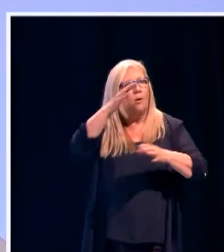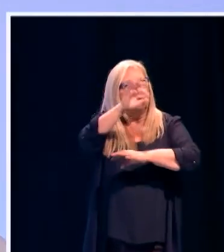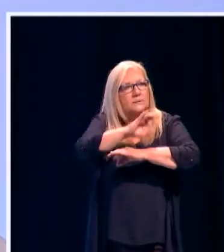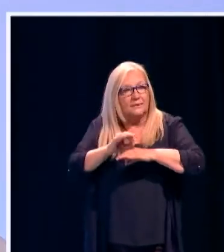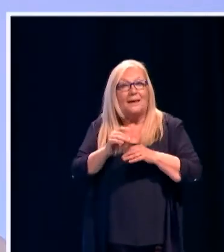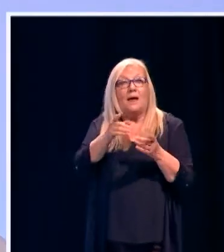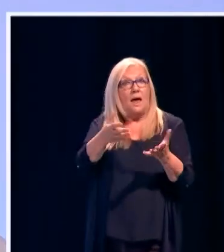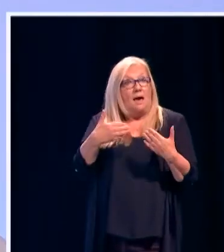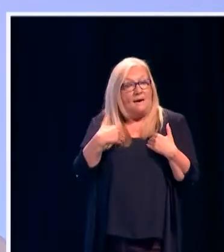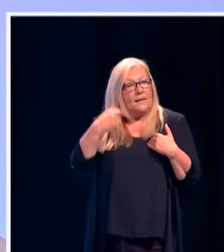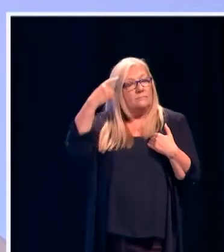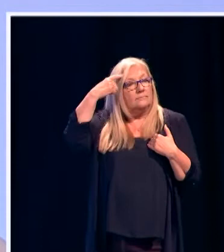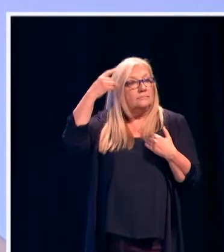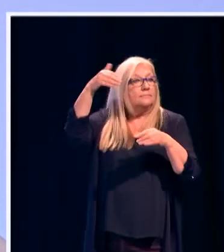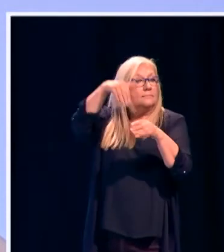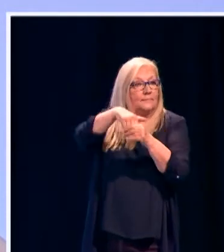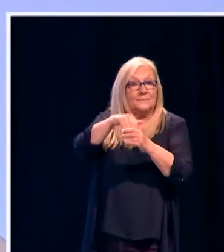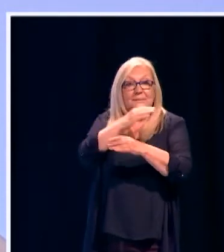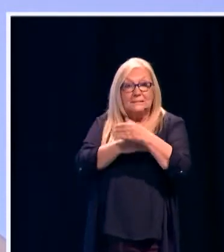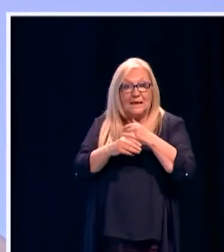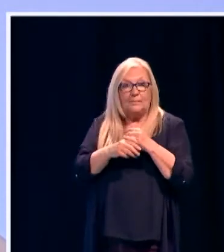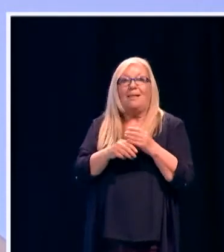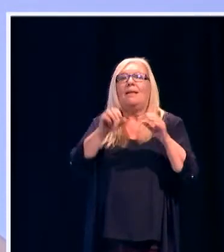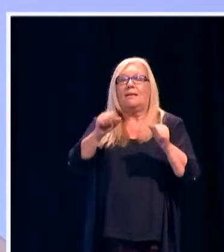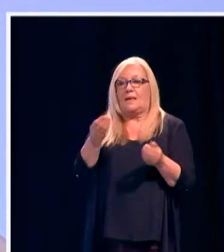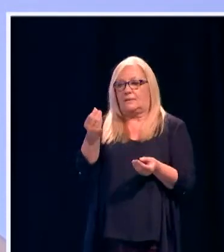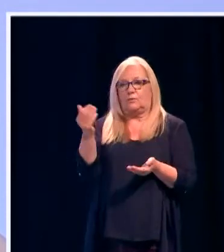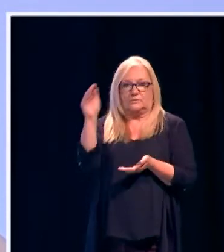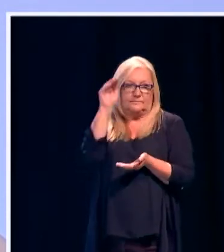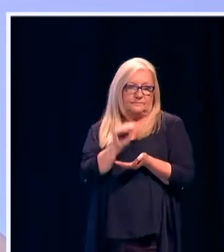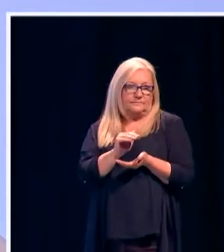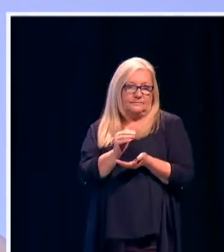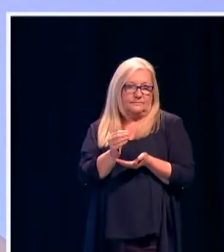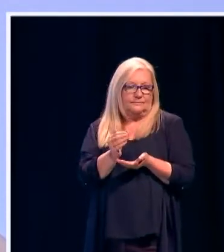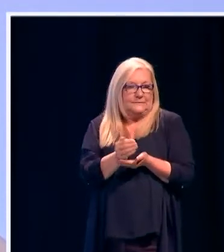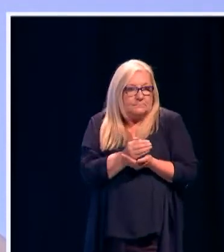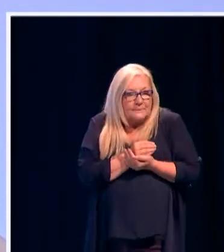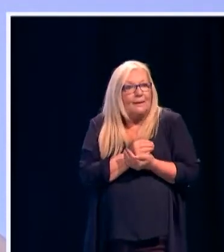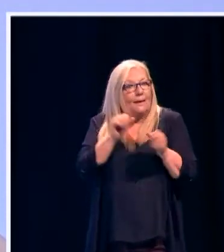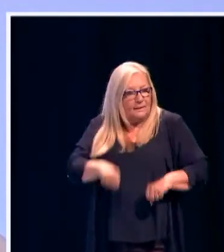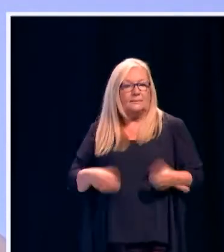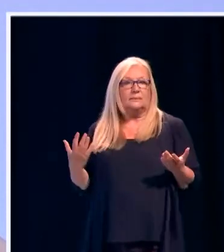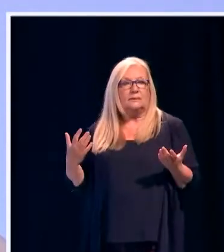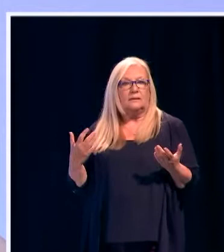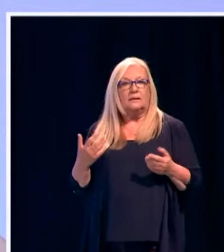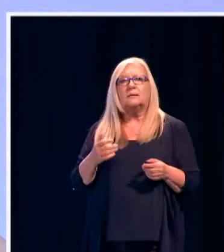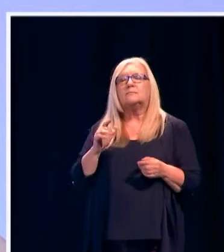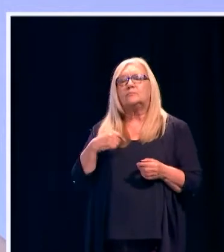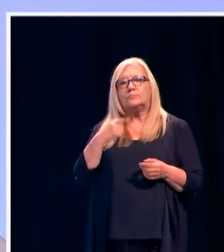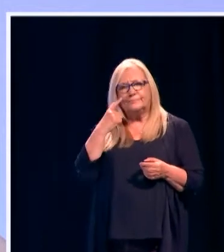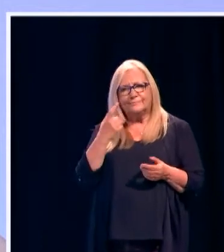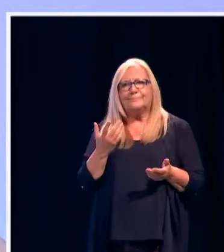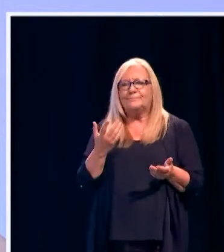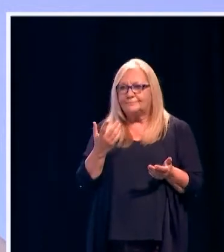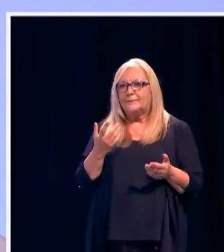that we can all make when we deliver with disability in mind from the outset. I have to say, part of this is also recognizing the